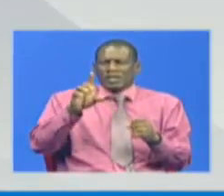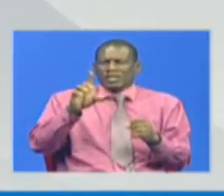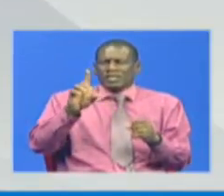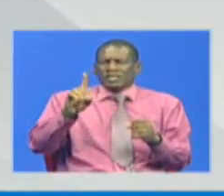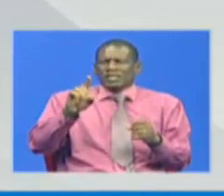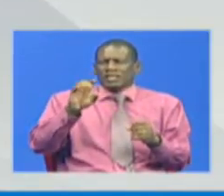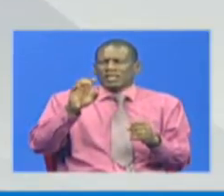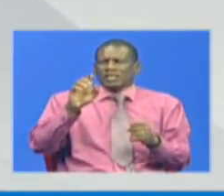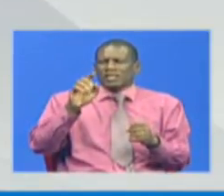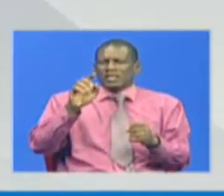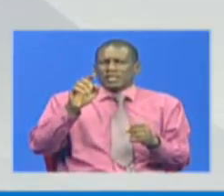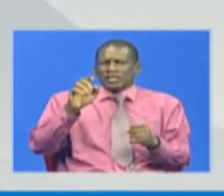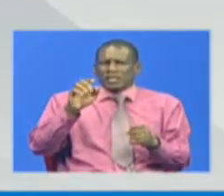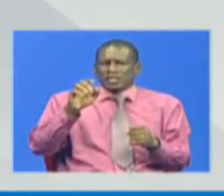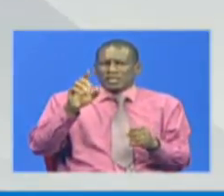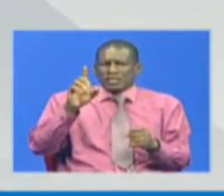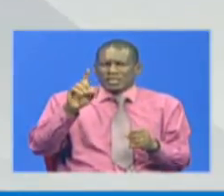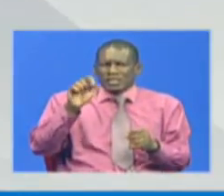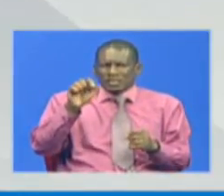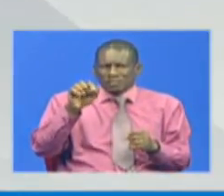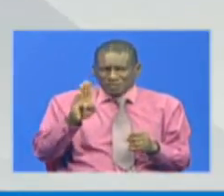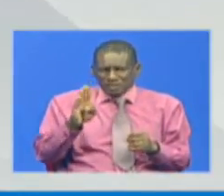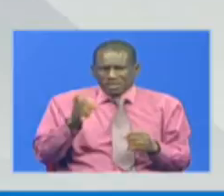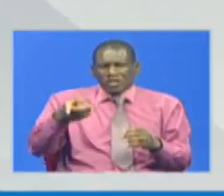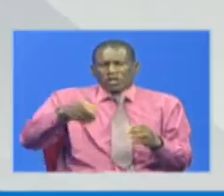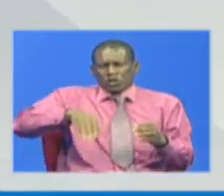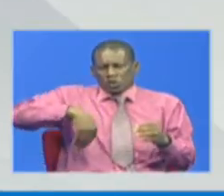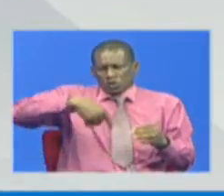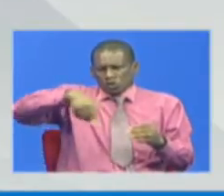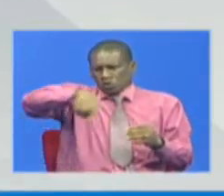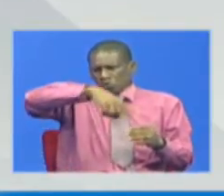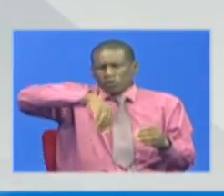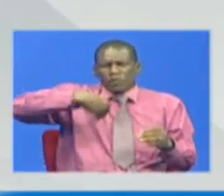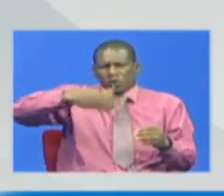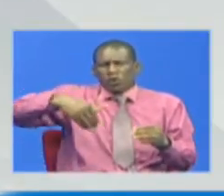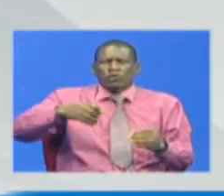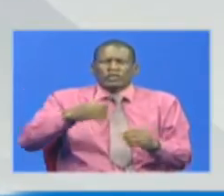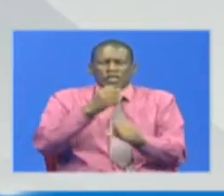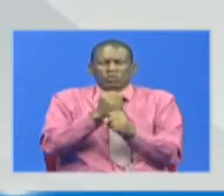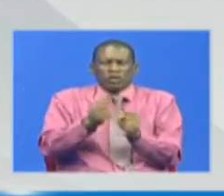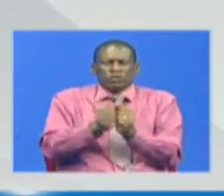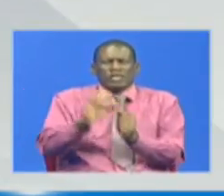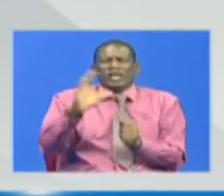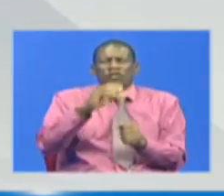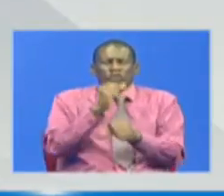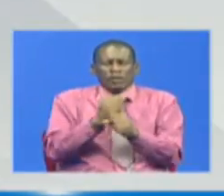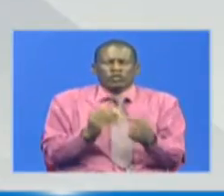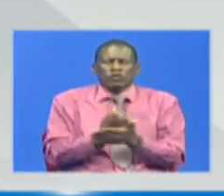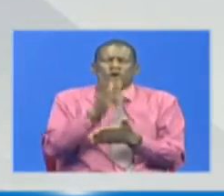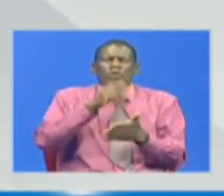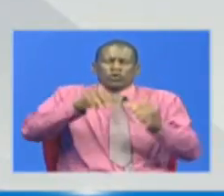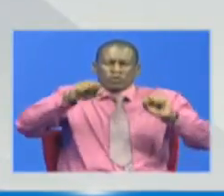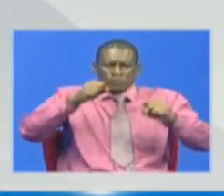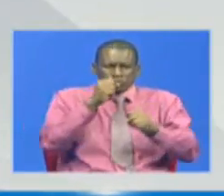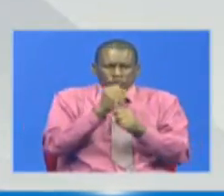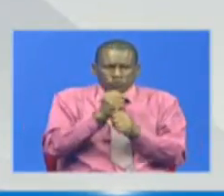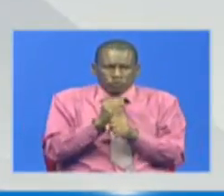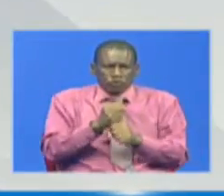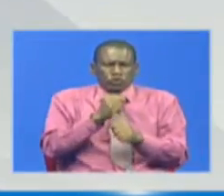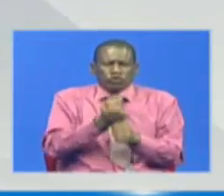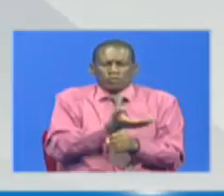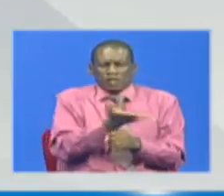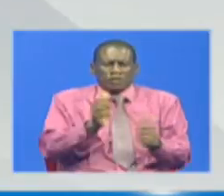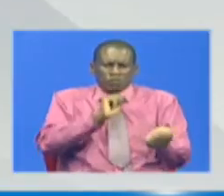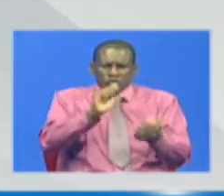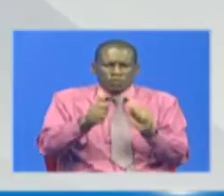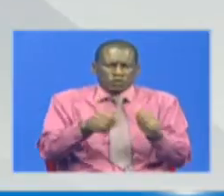of view, we will always, and we are working with our clients to ensure that whatever we can do to make them competitive,